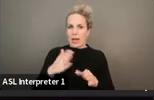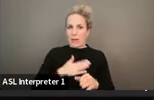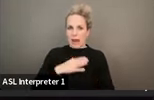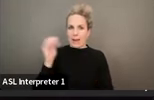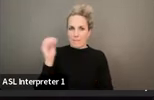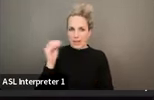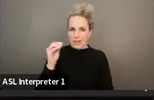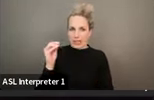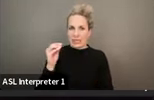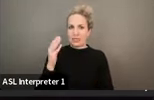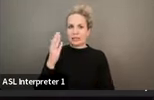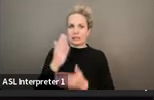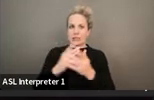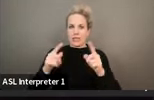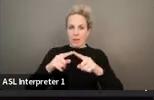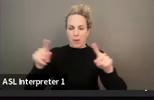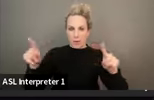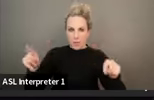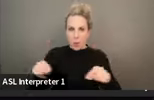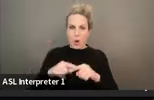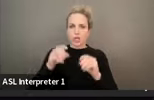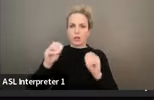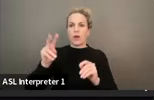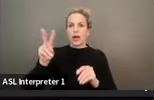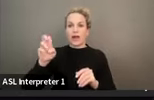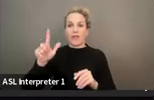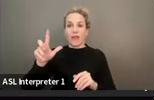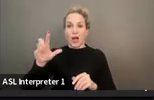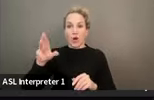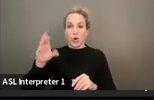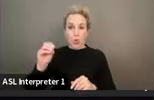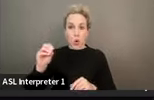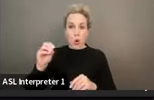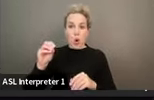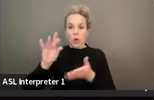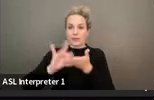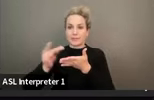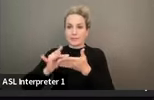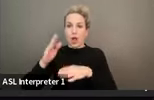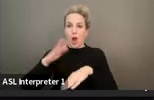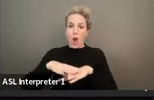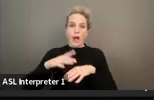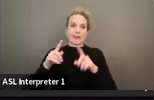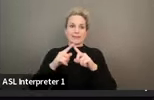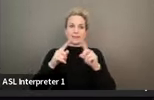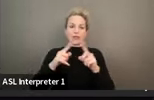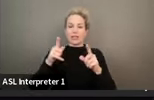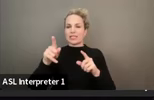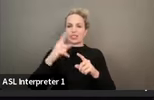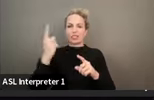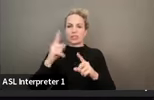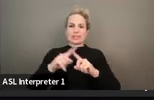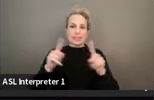anyway. Some boards can be had. You can put Velcro on. There's different solutions that have that. This is just a